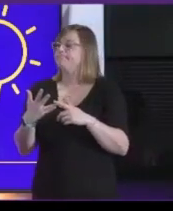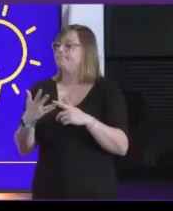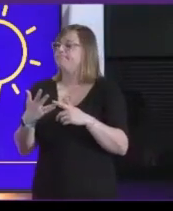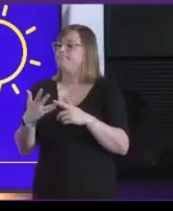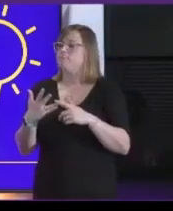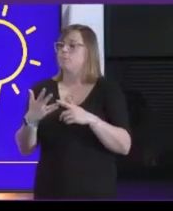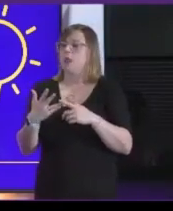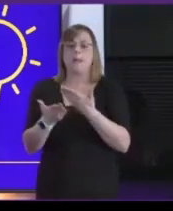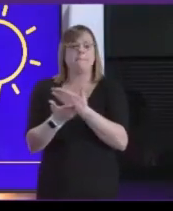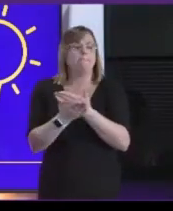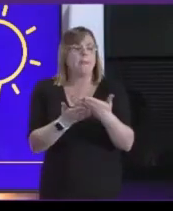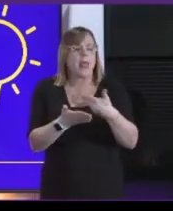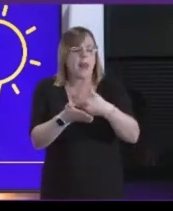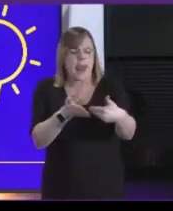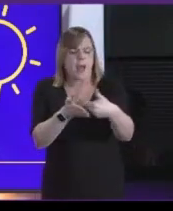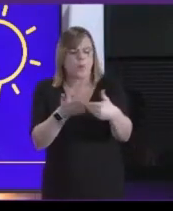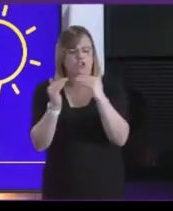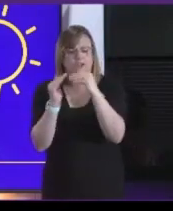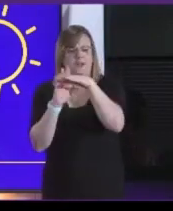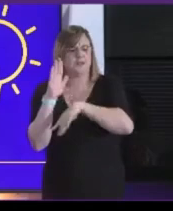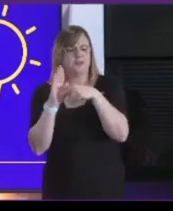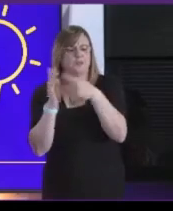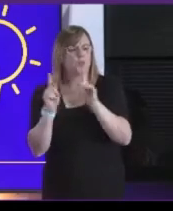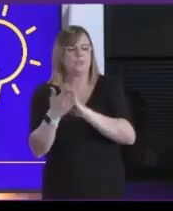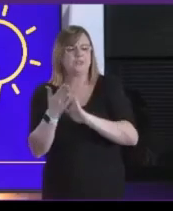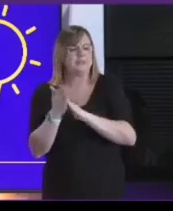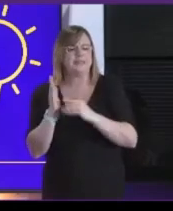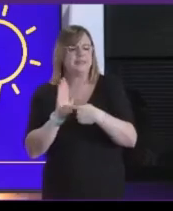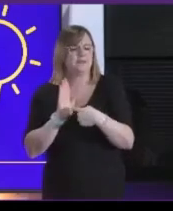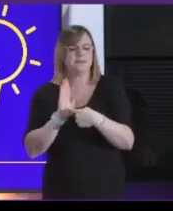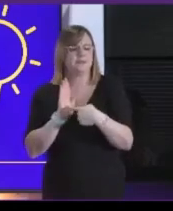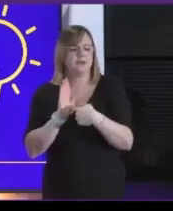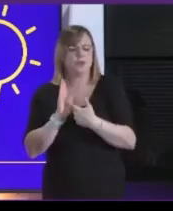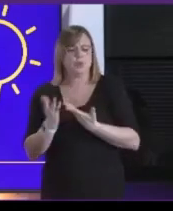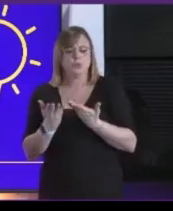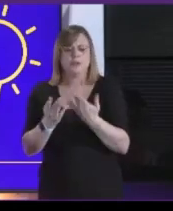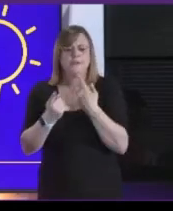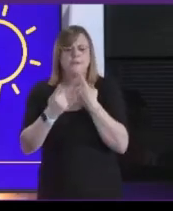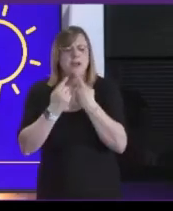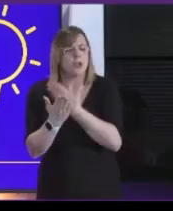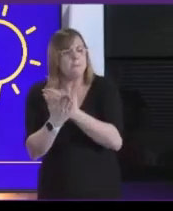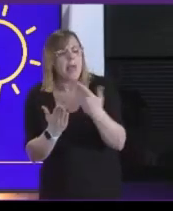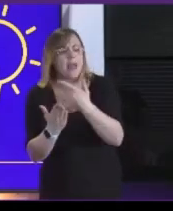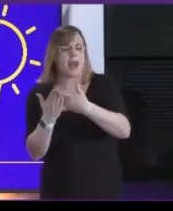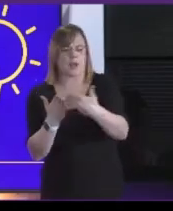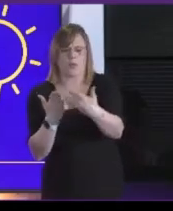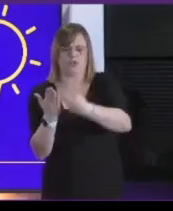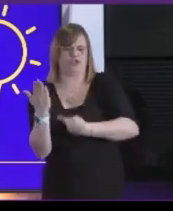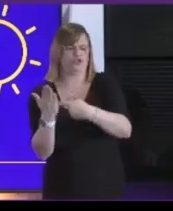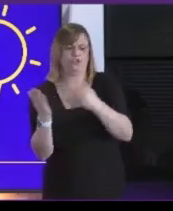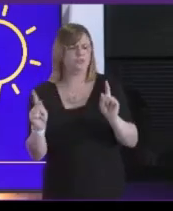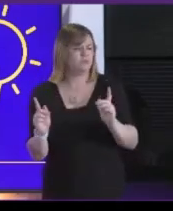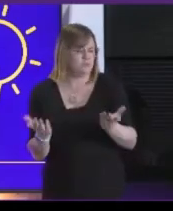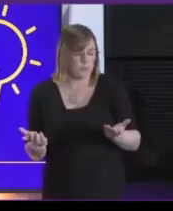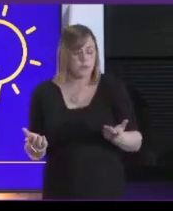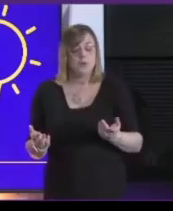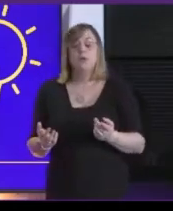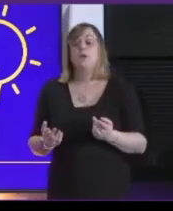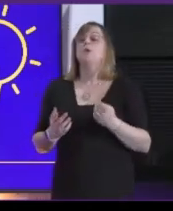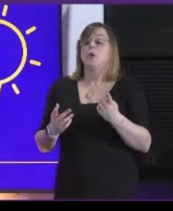What is a plain language standard? What does that mean to deliver information in plain language? So they're